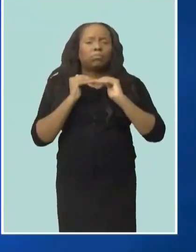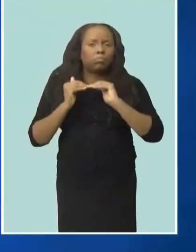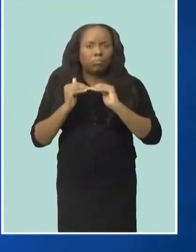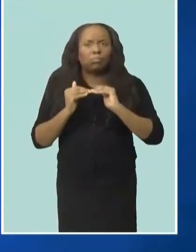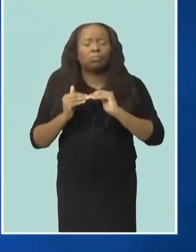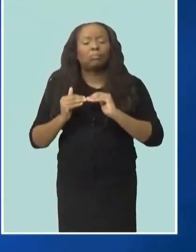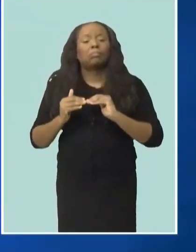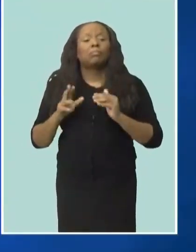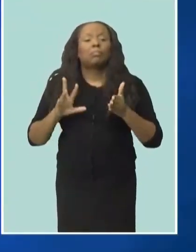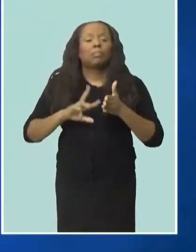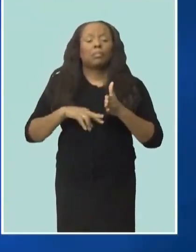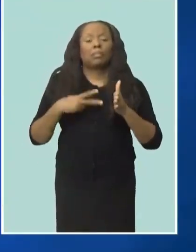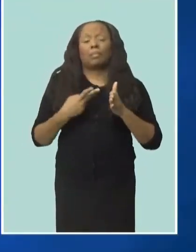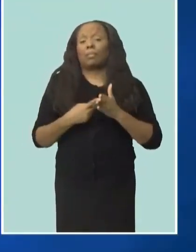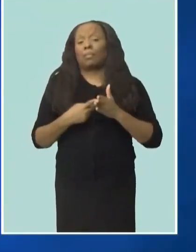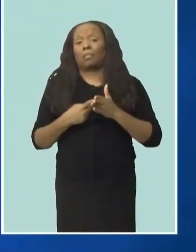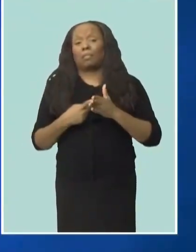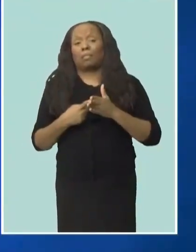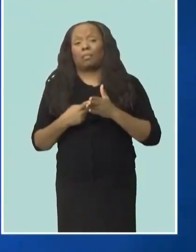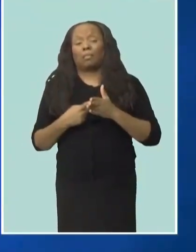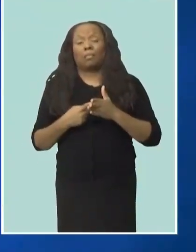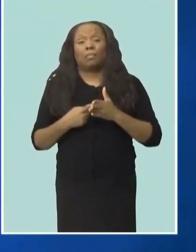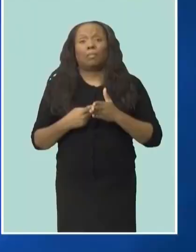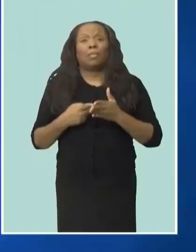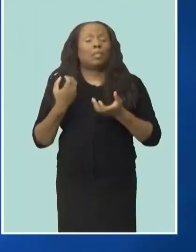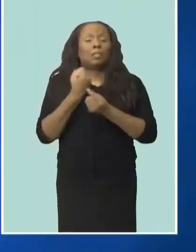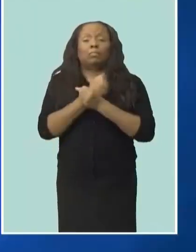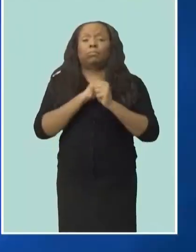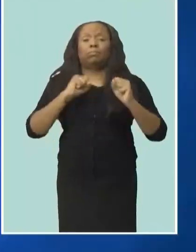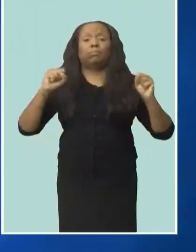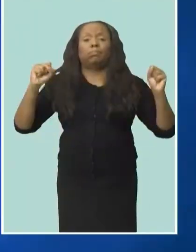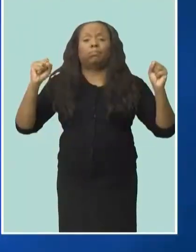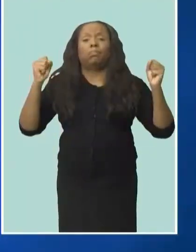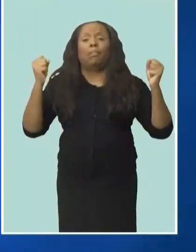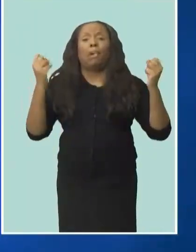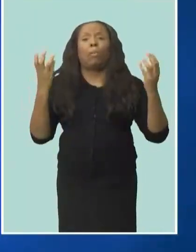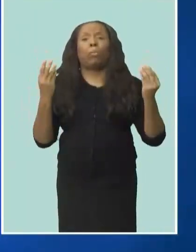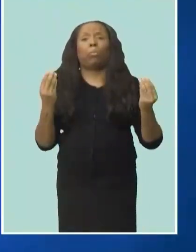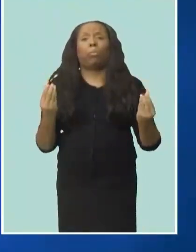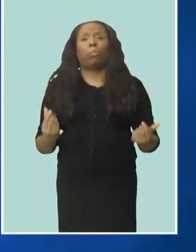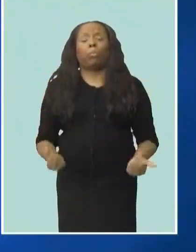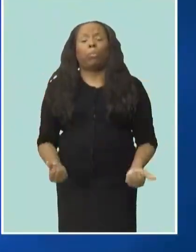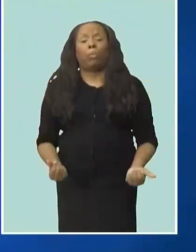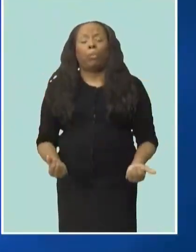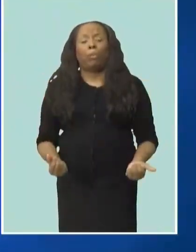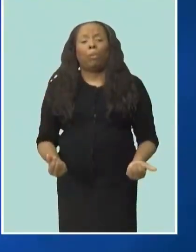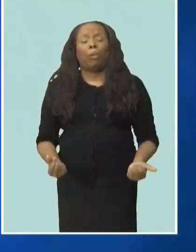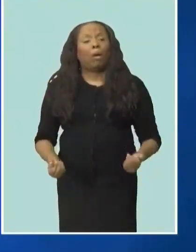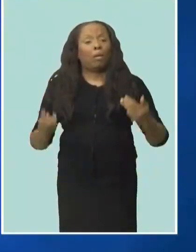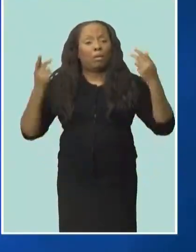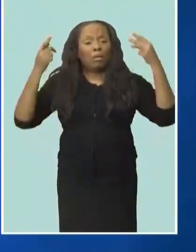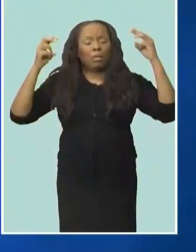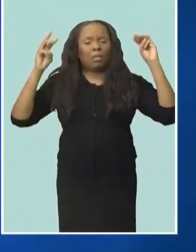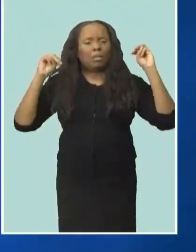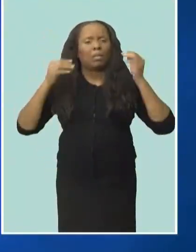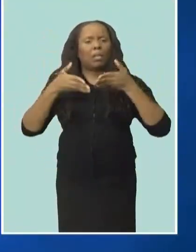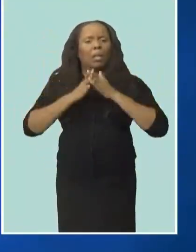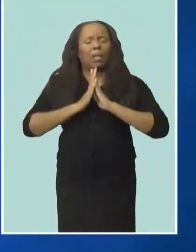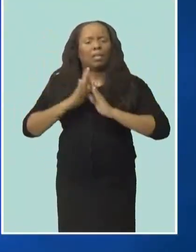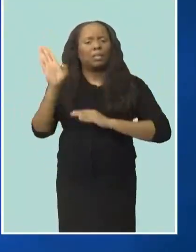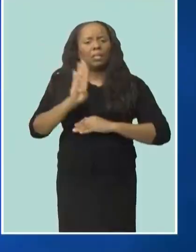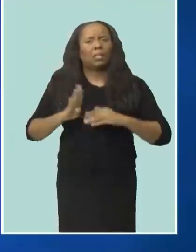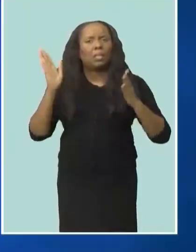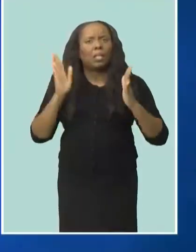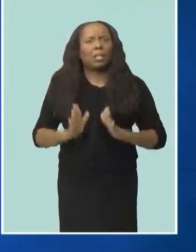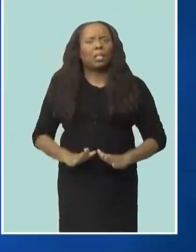then emancipation remains an elusive dream. And Prime Minister Motley is also asking